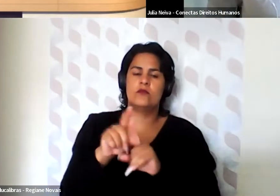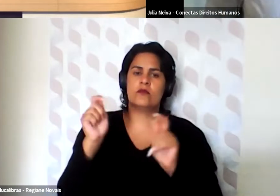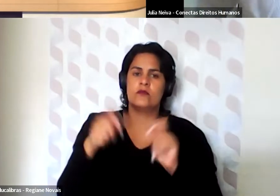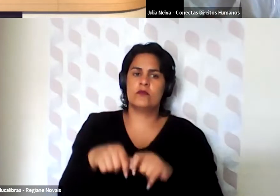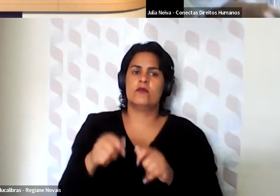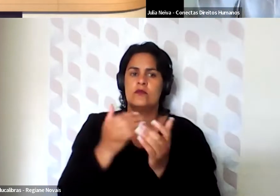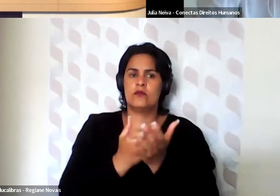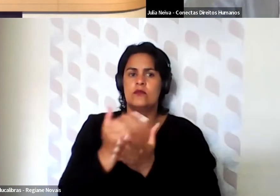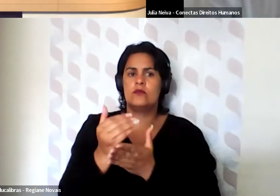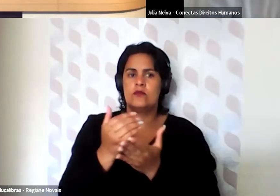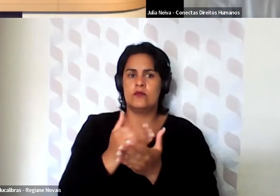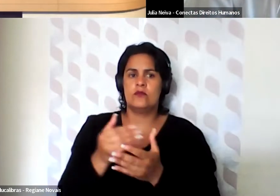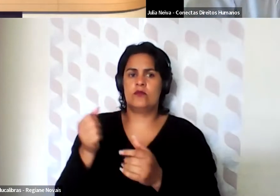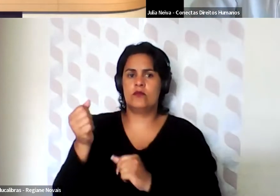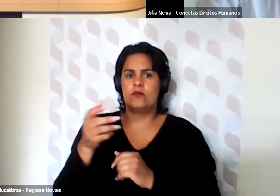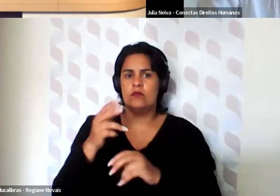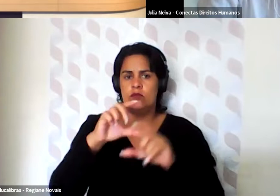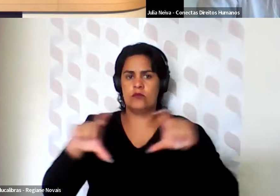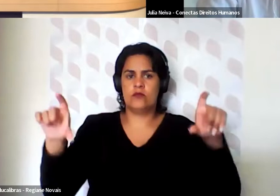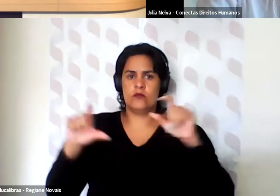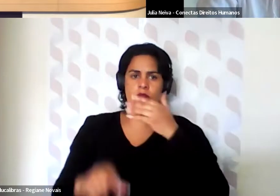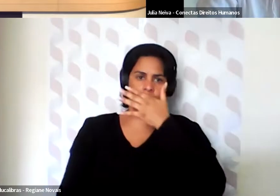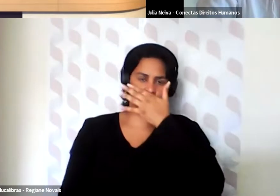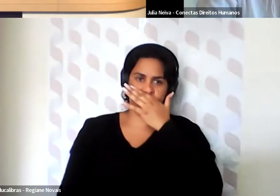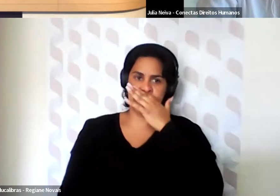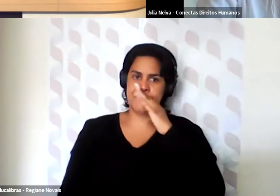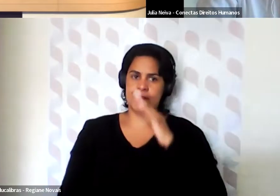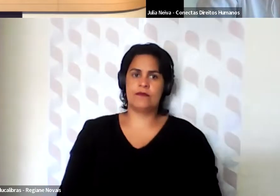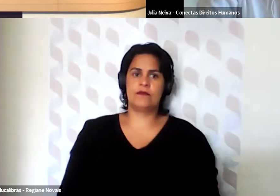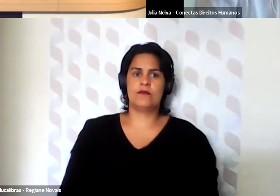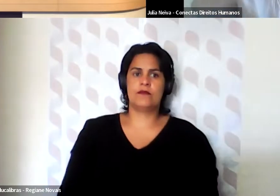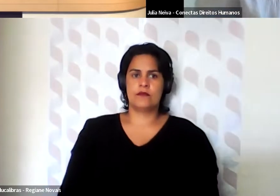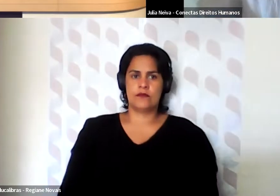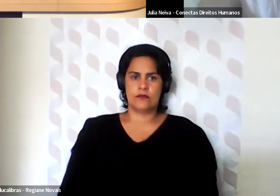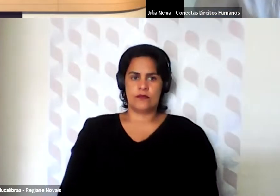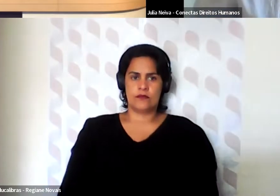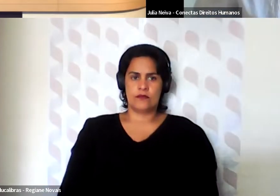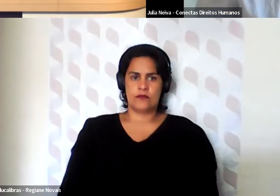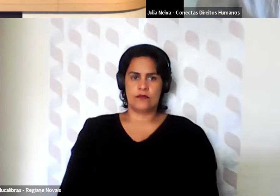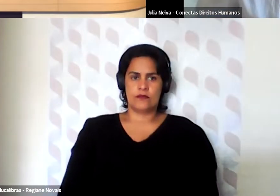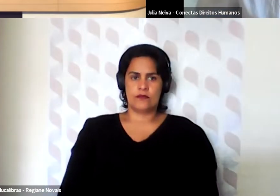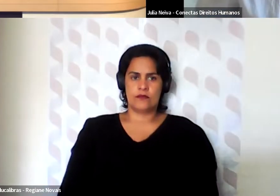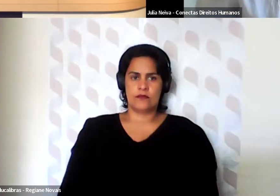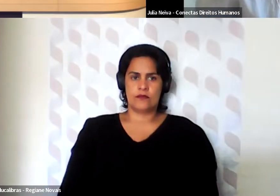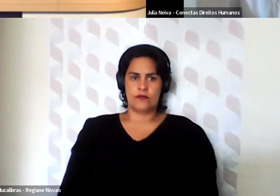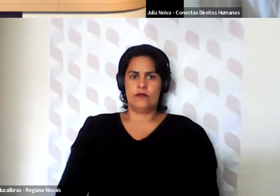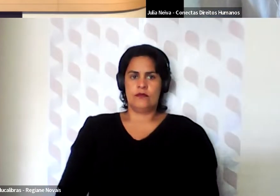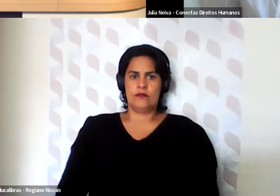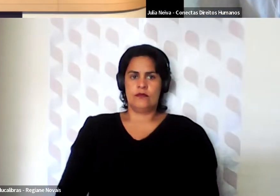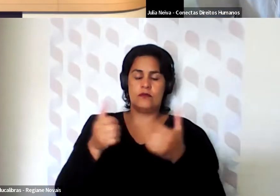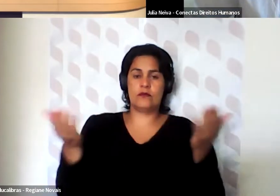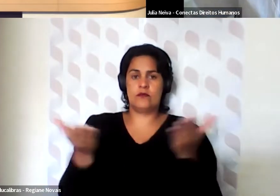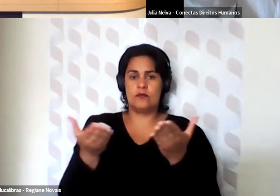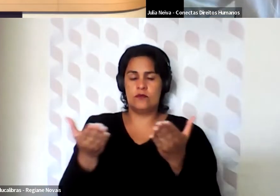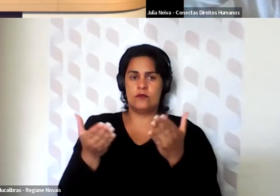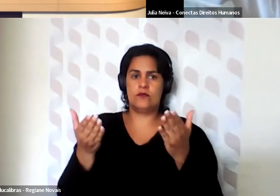Andreas and myself will speak in English. But thank you very much to Cianspo and to